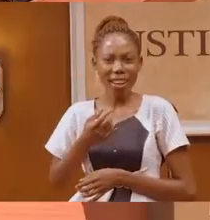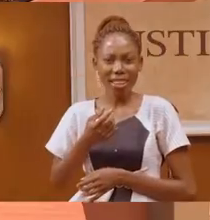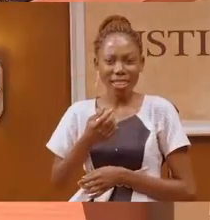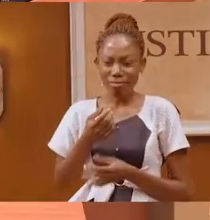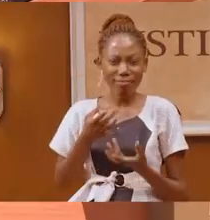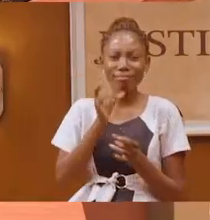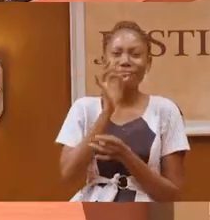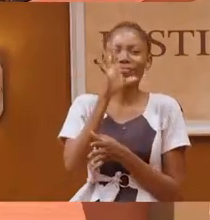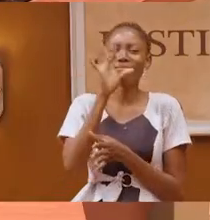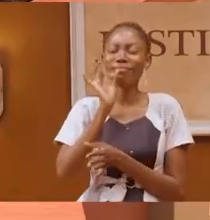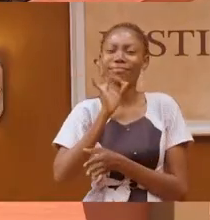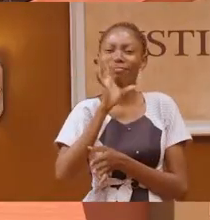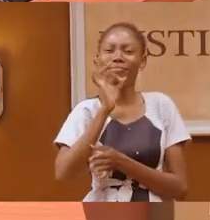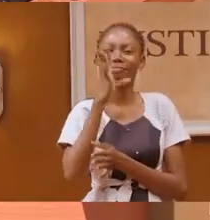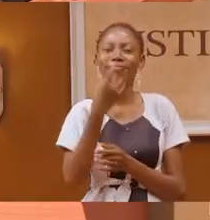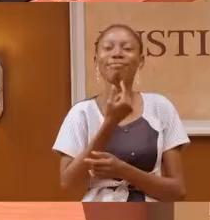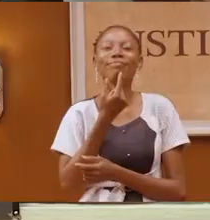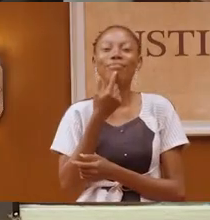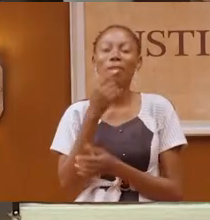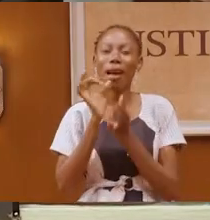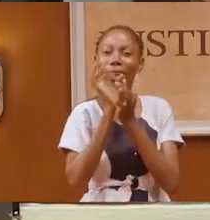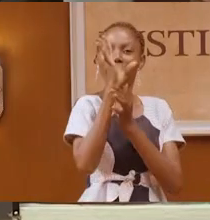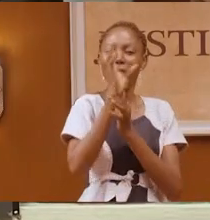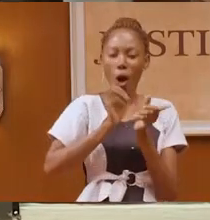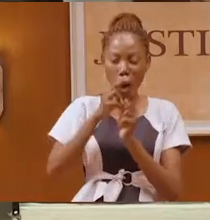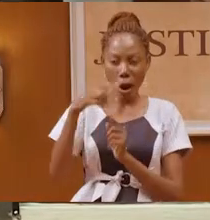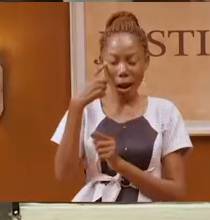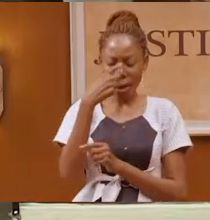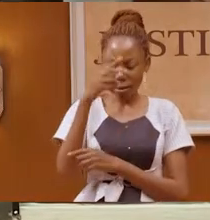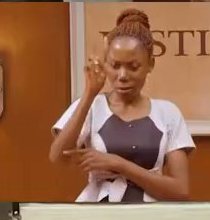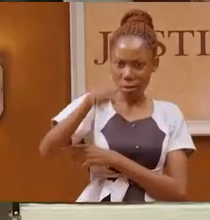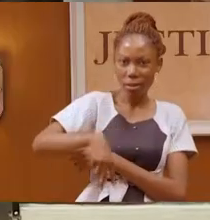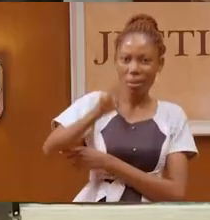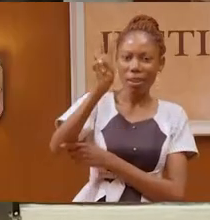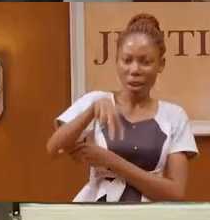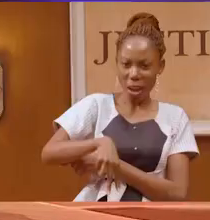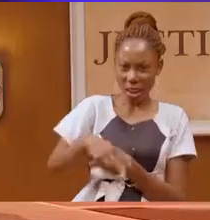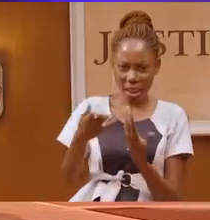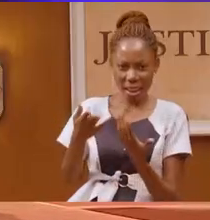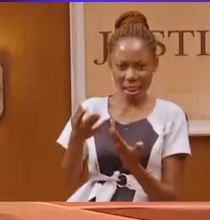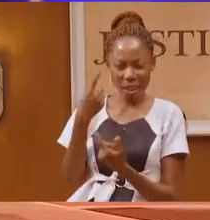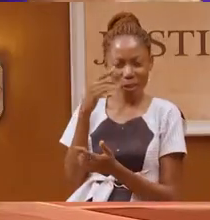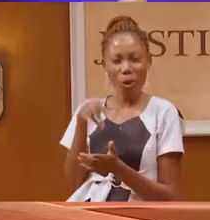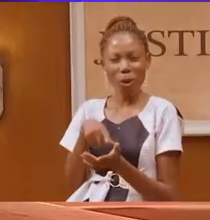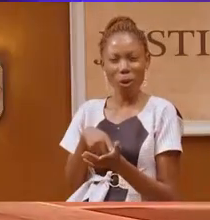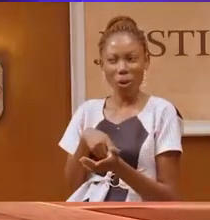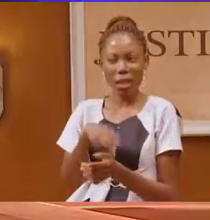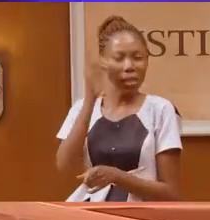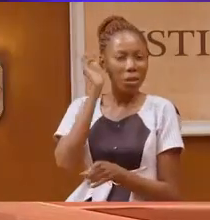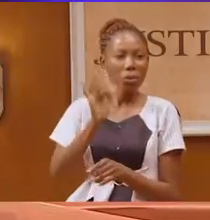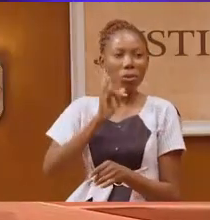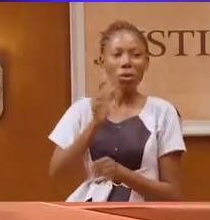sound of mouth, boom, pa. Otherwise, you just turn eyes like this. That's all. For the whole week or weeks, she can't talk to